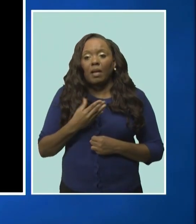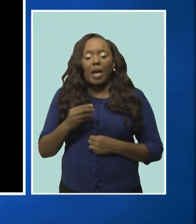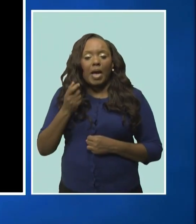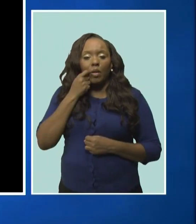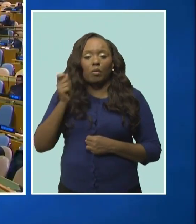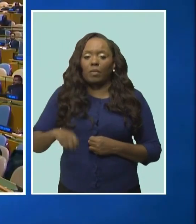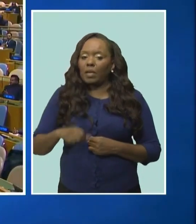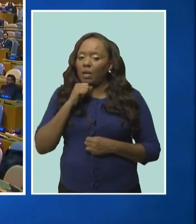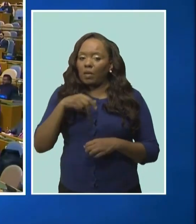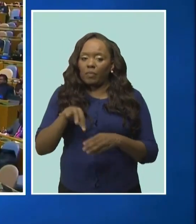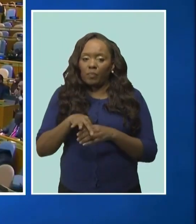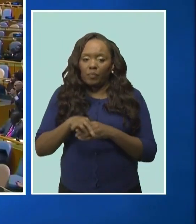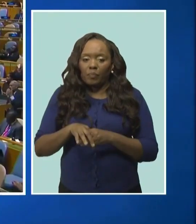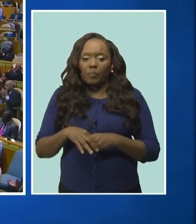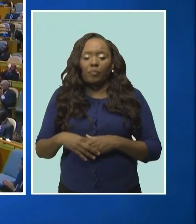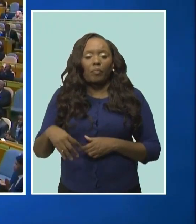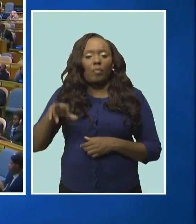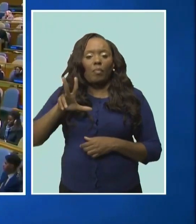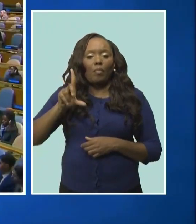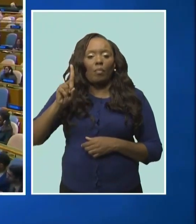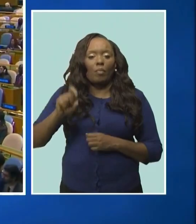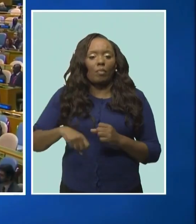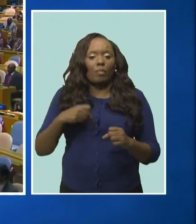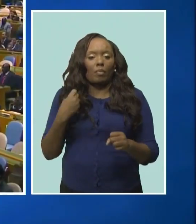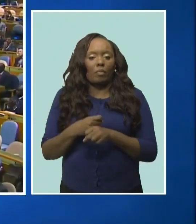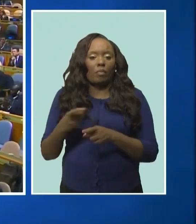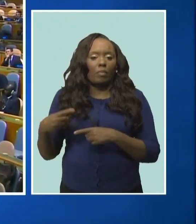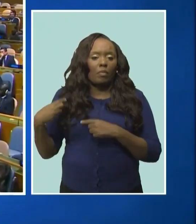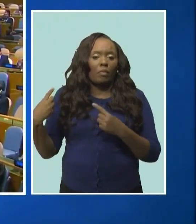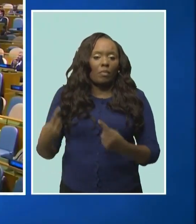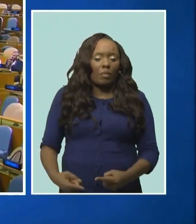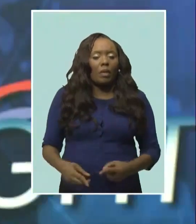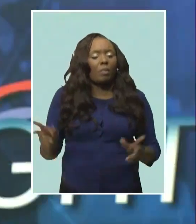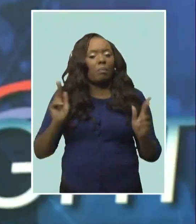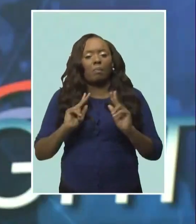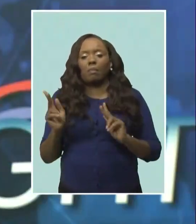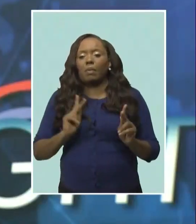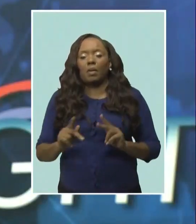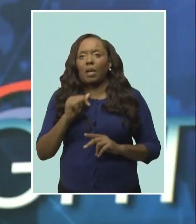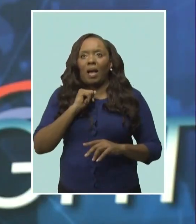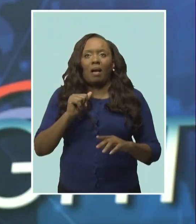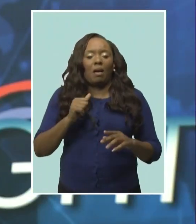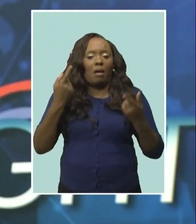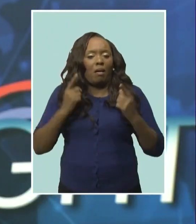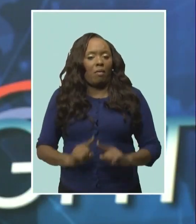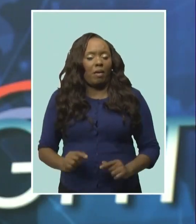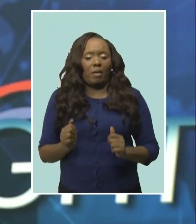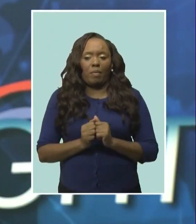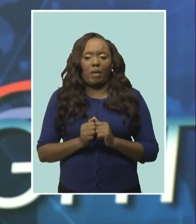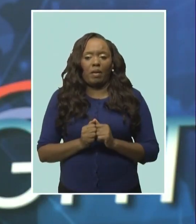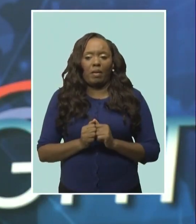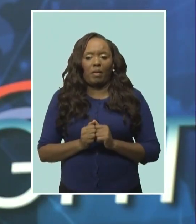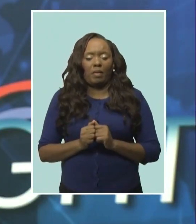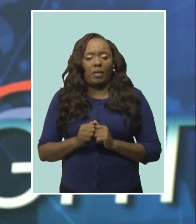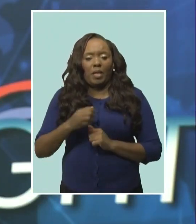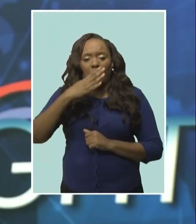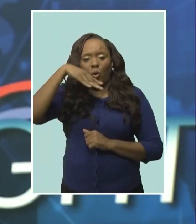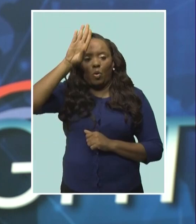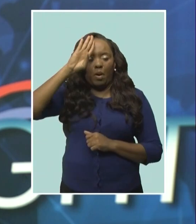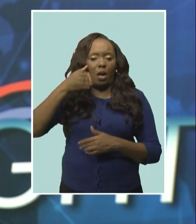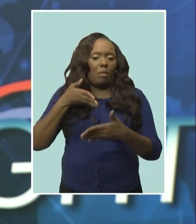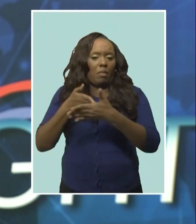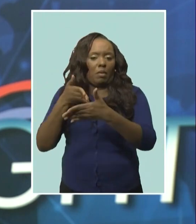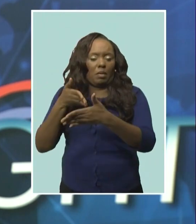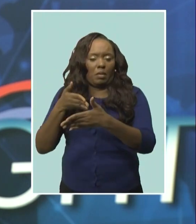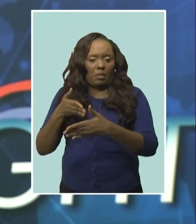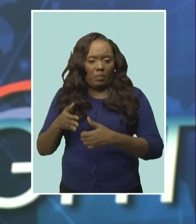UN General Assembly overwhelmingly condemned the embargo. Permanent representative of Barbados to the UN, Francois Jackman,